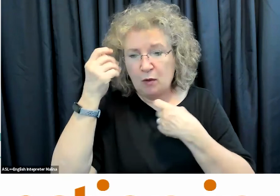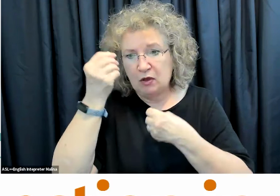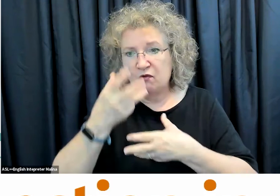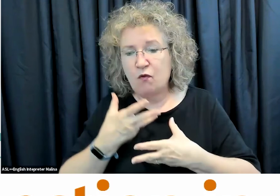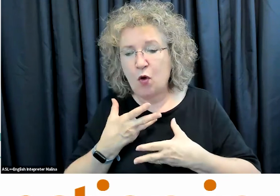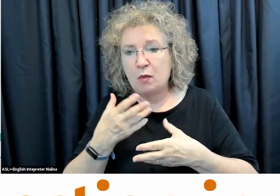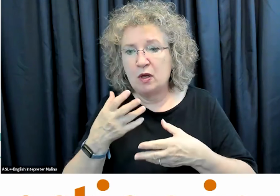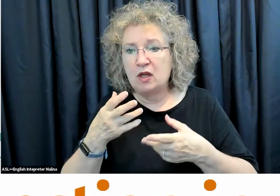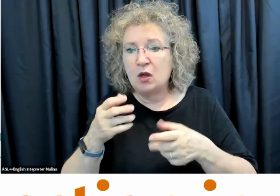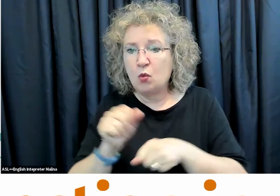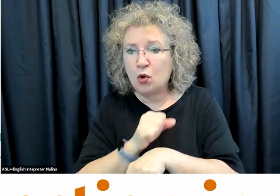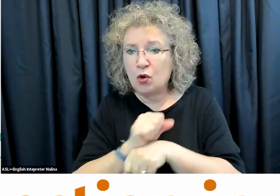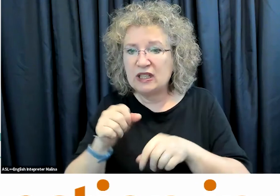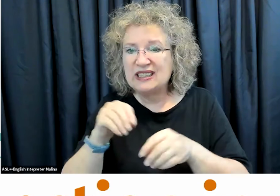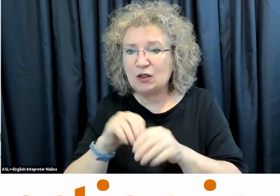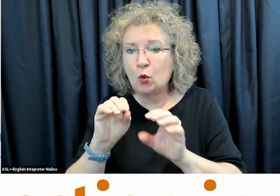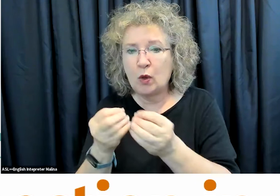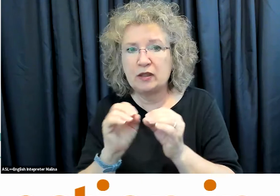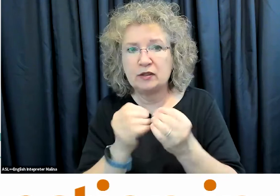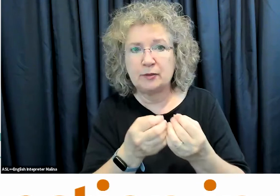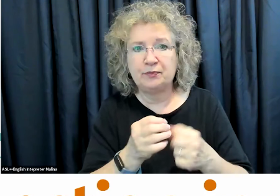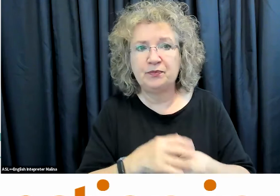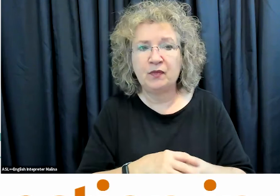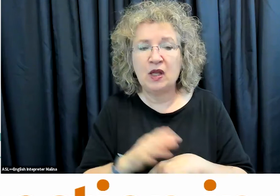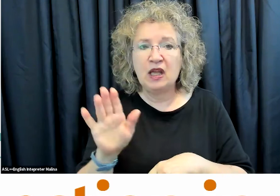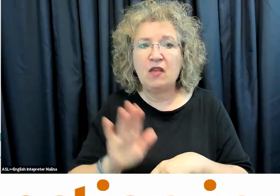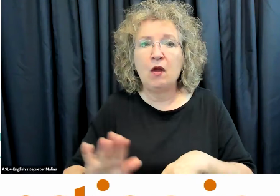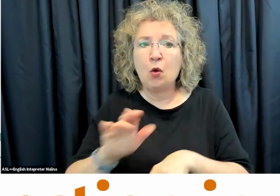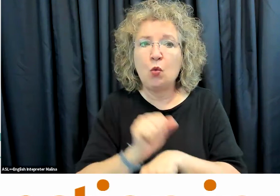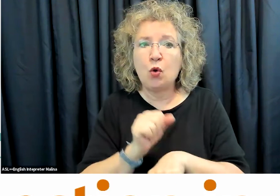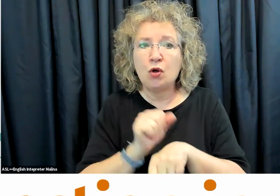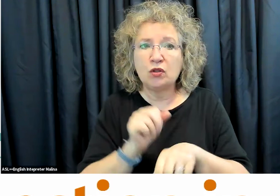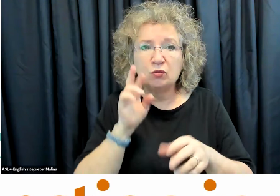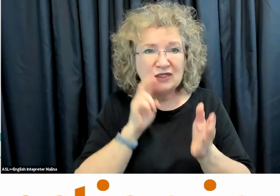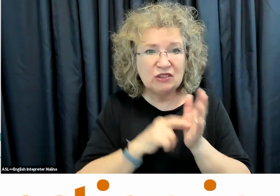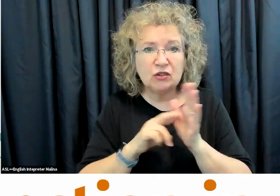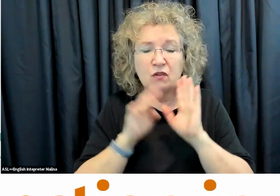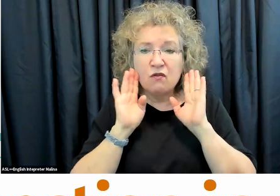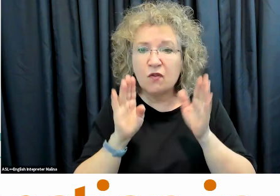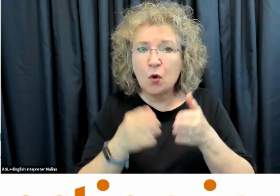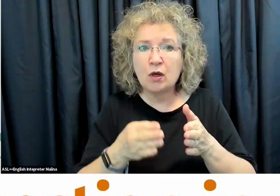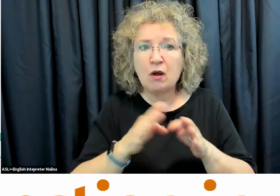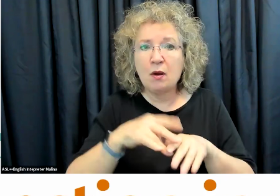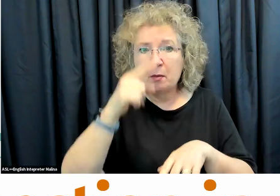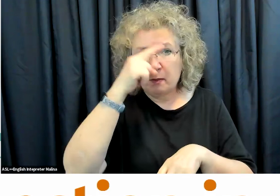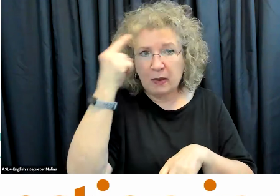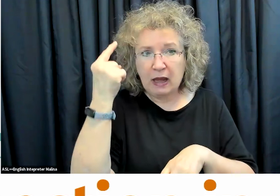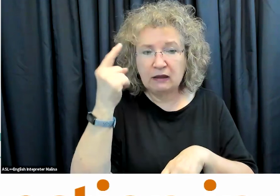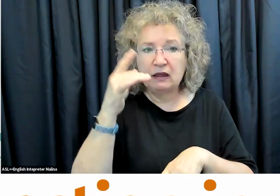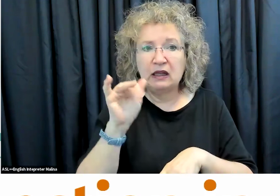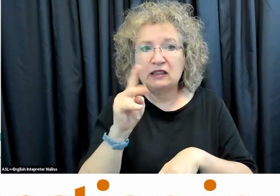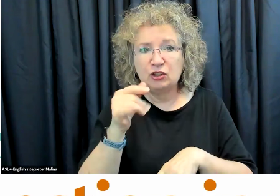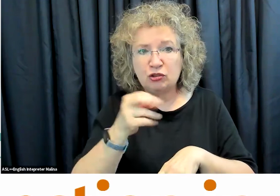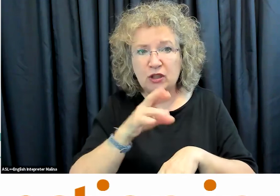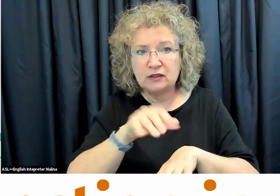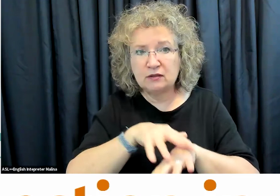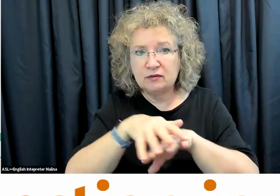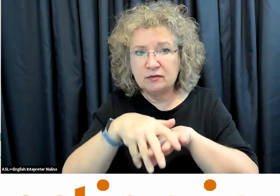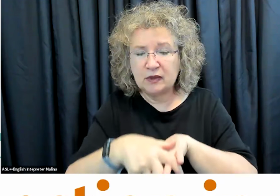Black, Indigenous, and people of color community-based organizations in building community disaster resilience